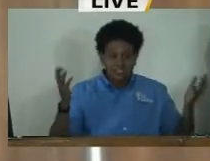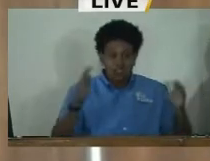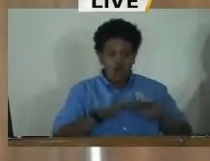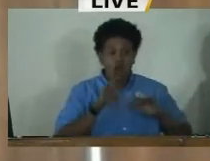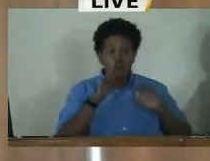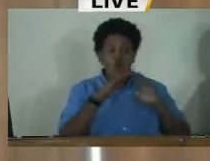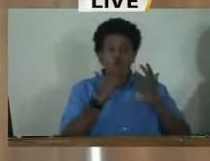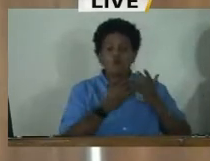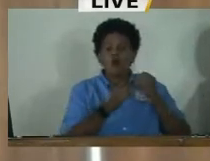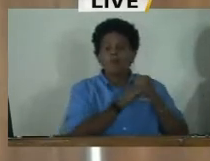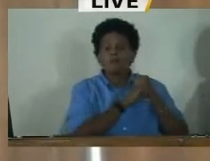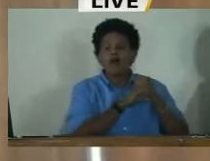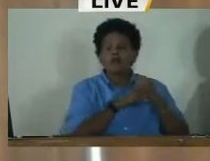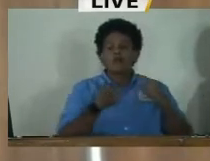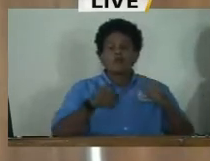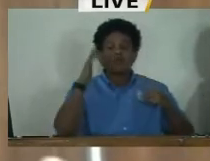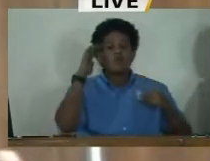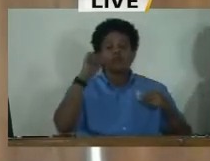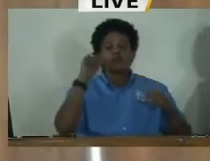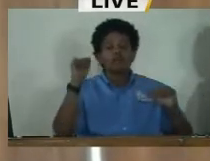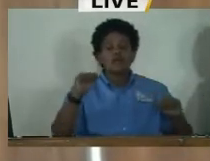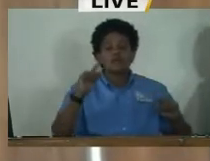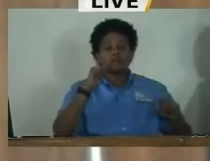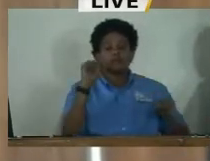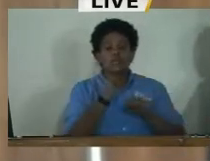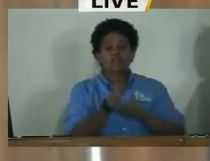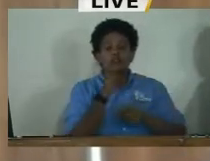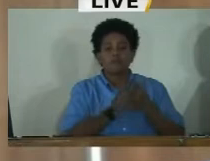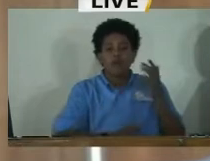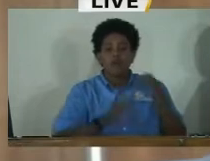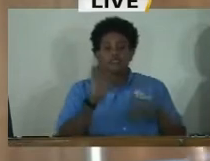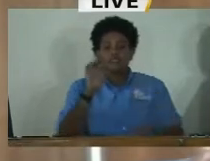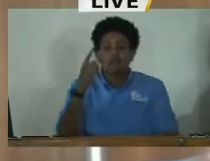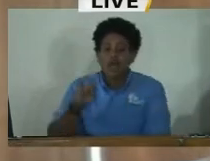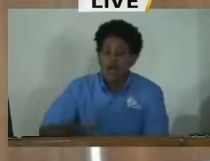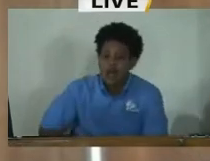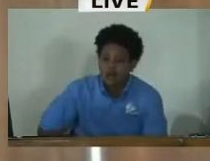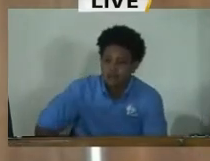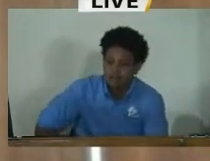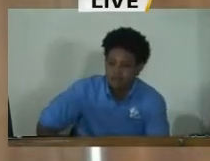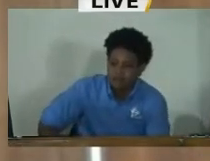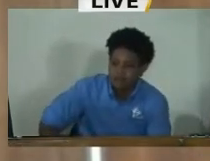world market, and we will not be able to guarantee the prices.